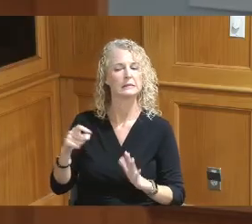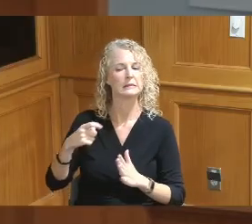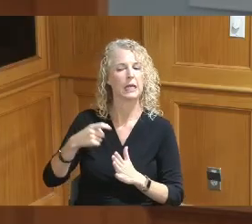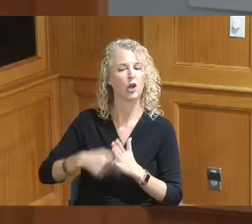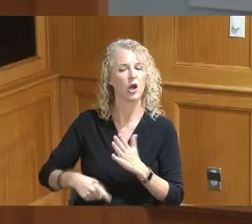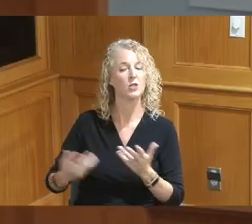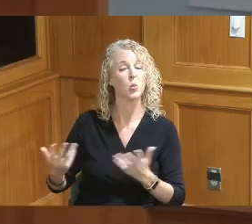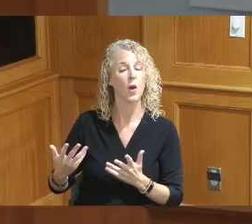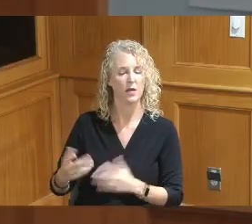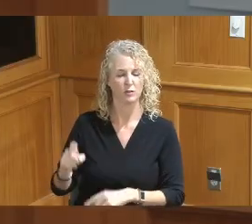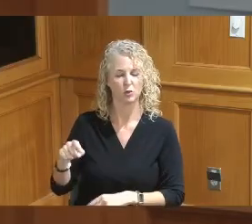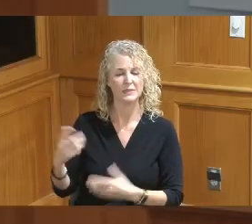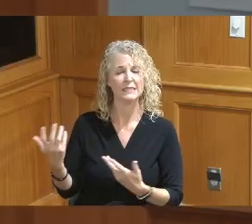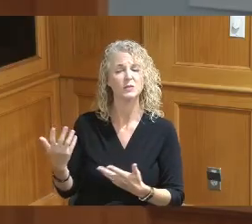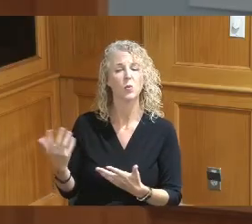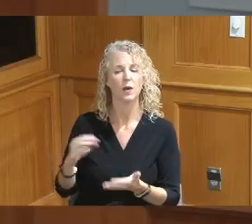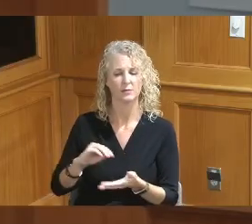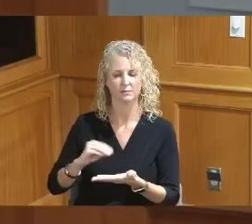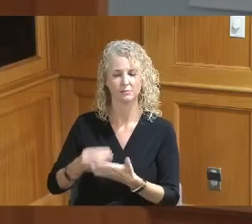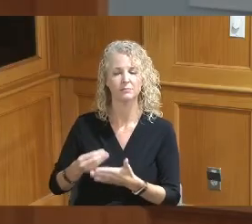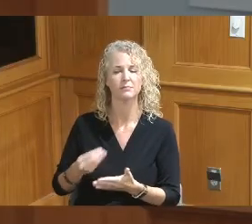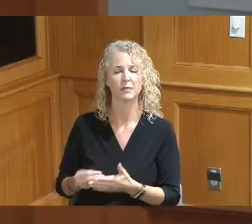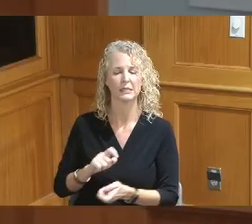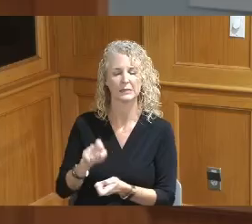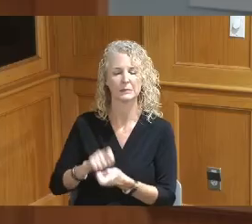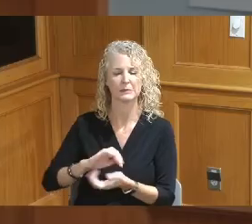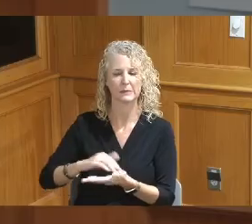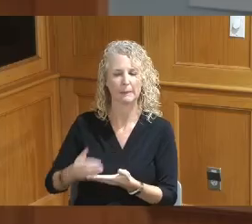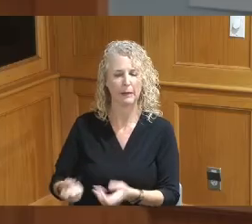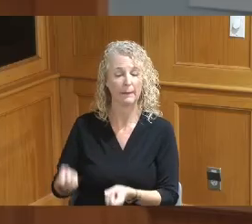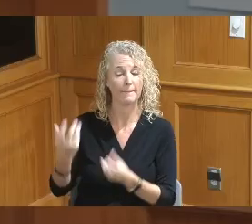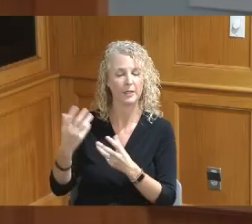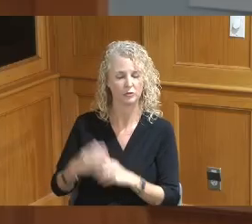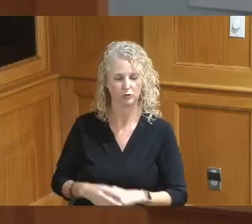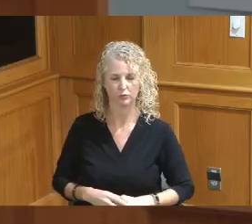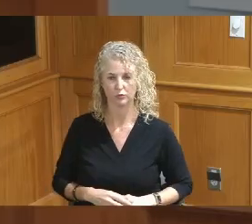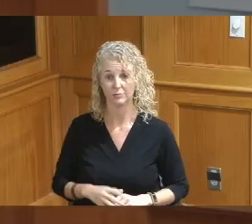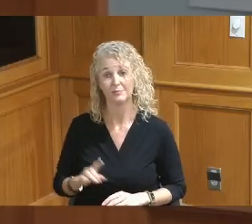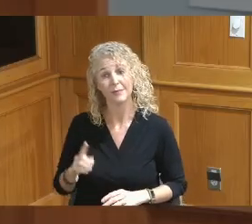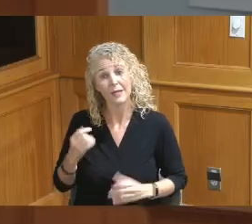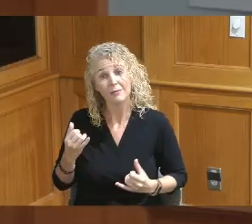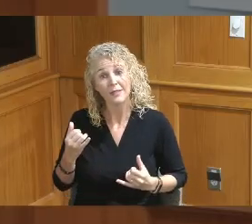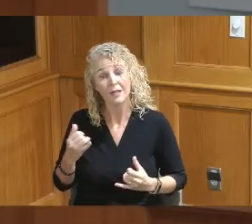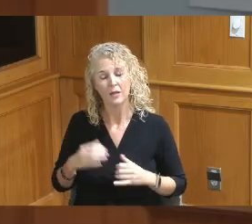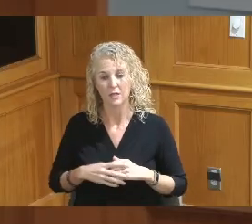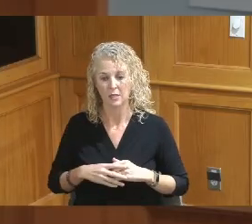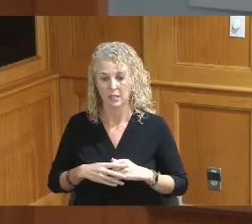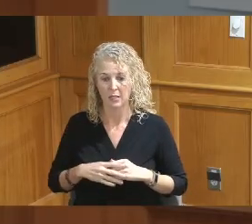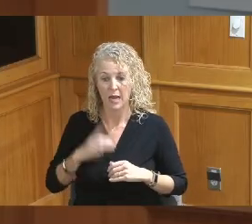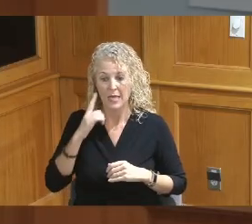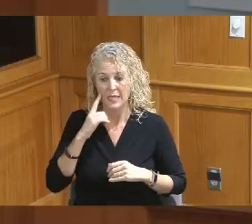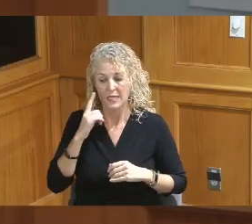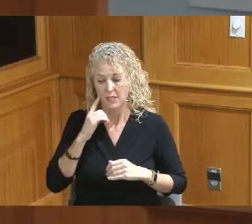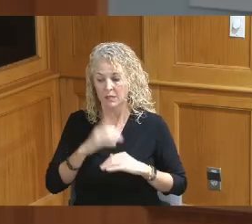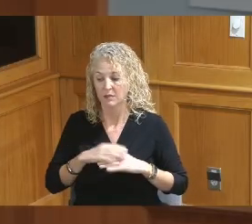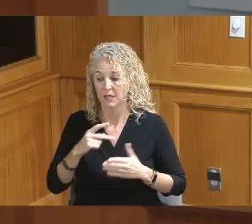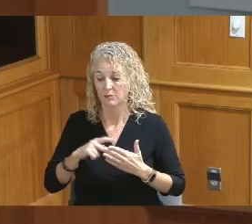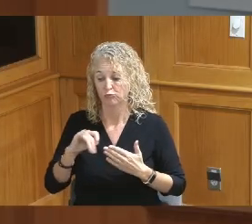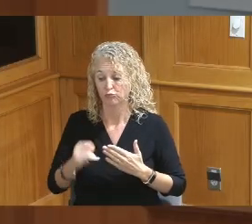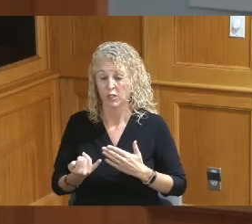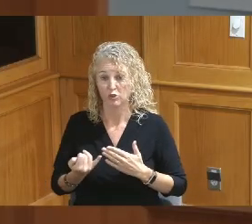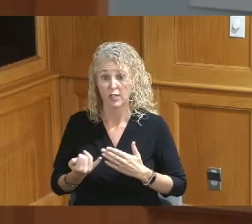is your project actually doing? What do you actually need? What do we think is appropriate? But I think it is safe to say that a